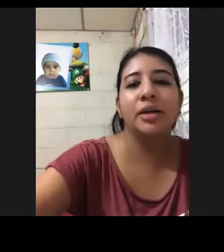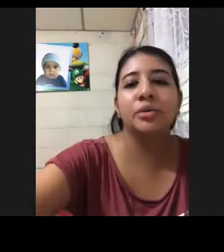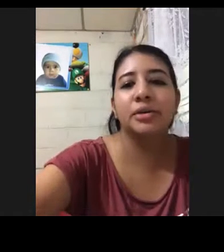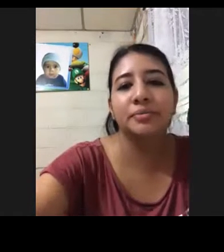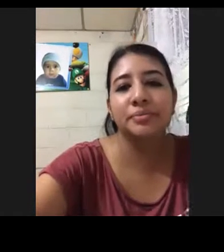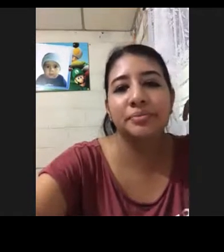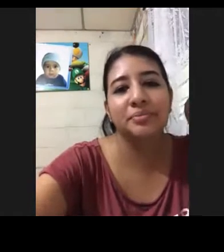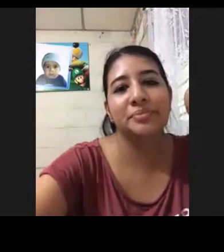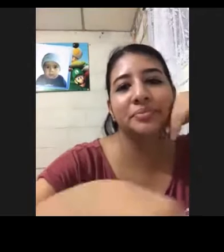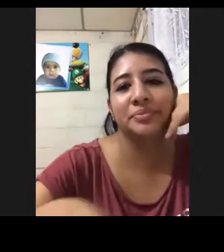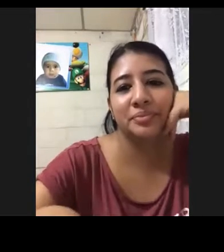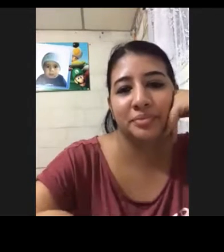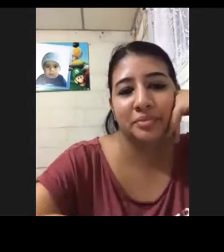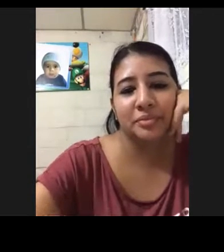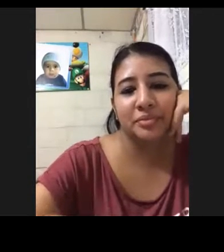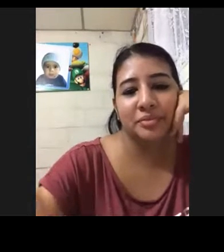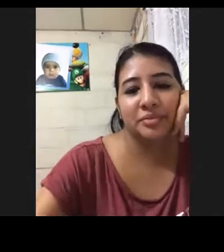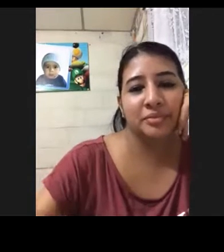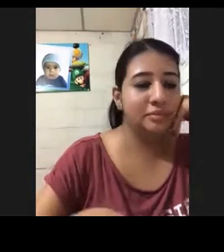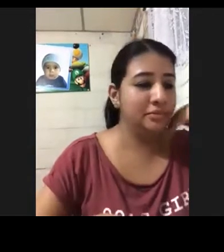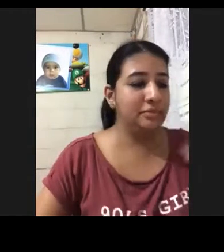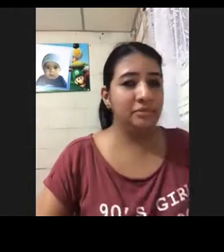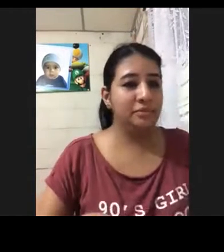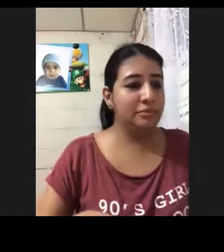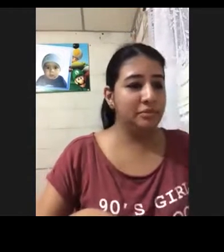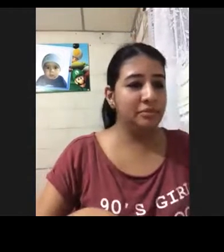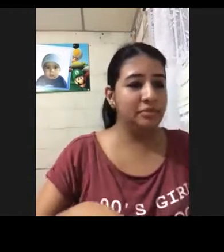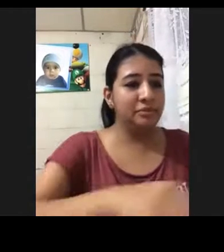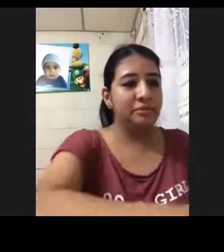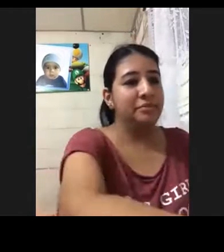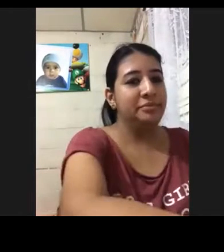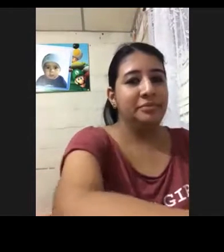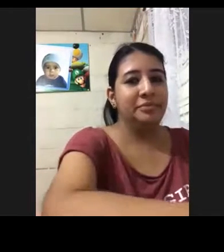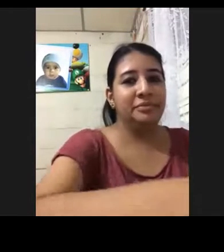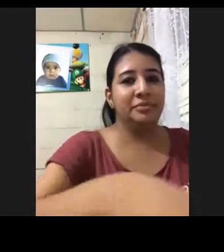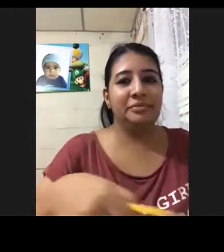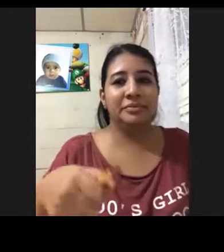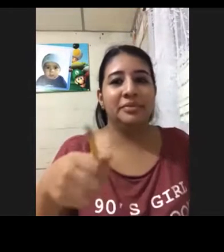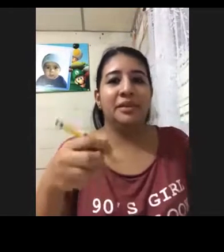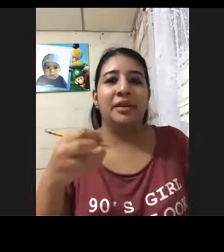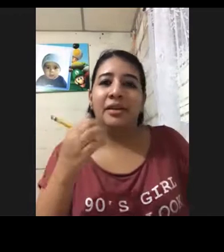I am good. Okay, nice, nice. How was your day? You went today?